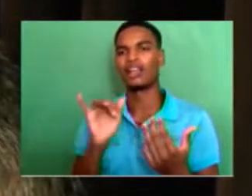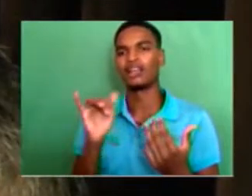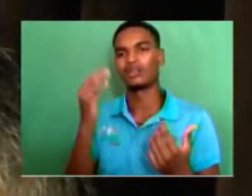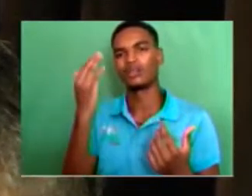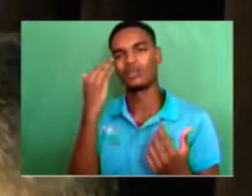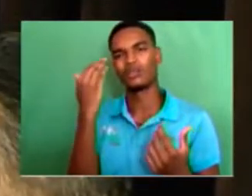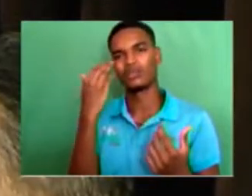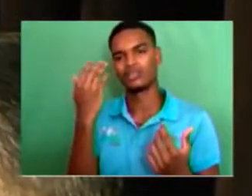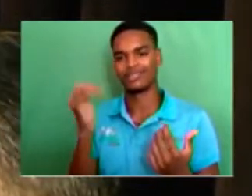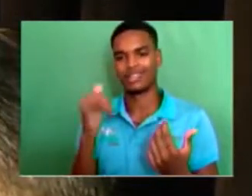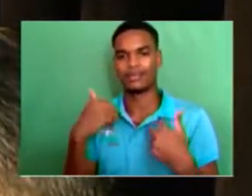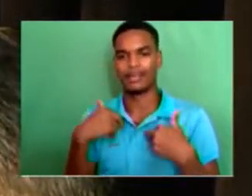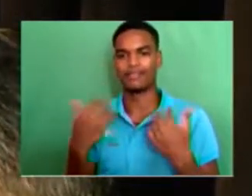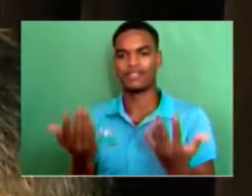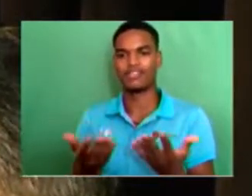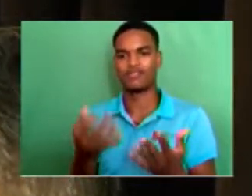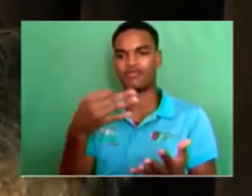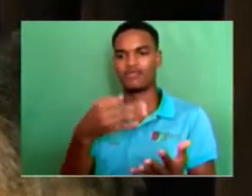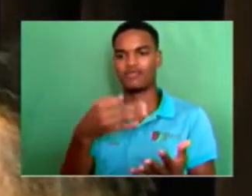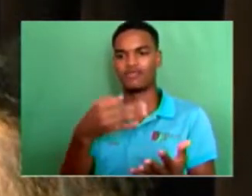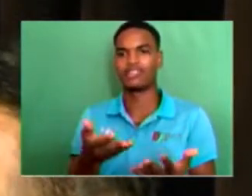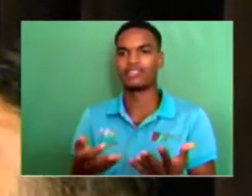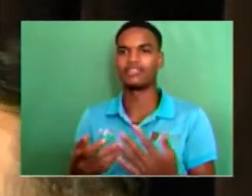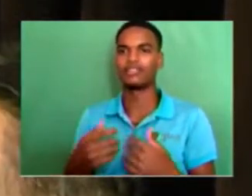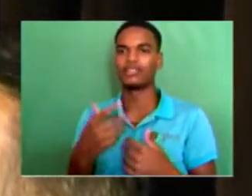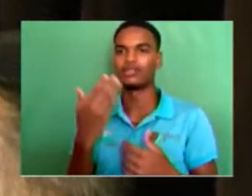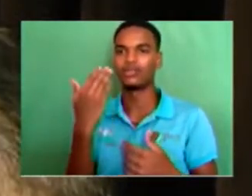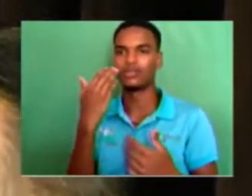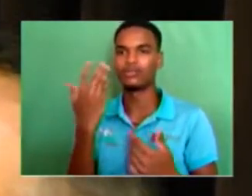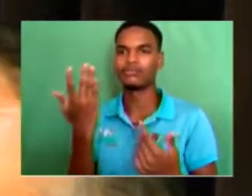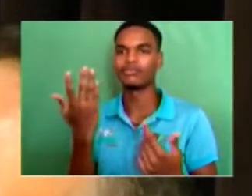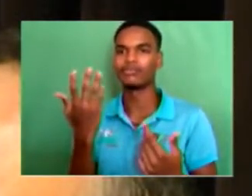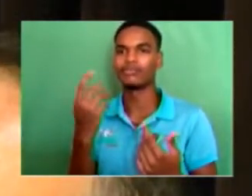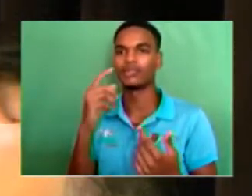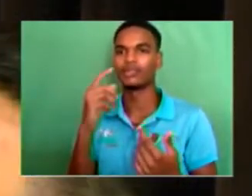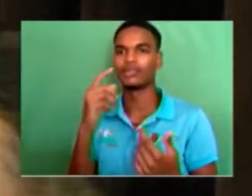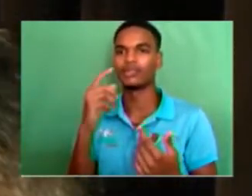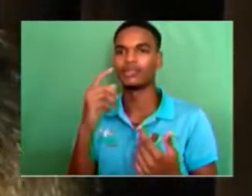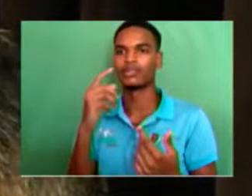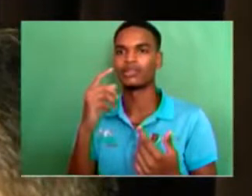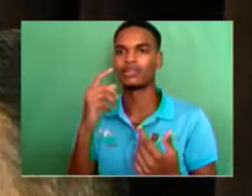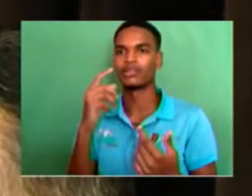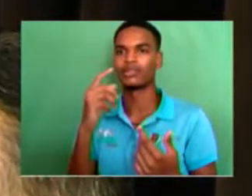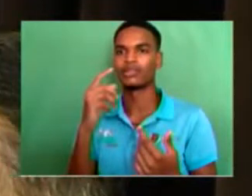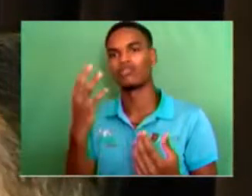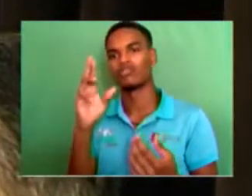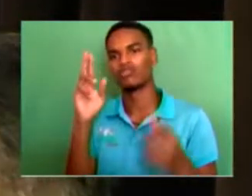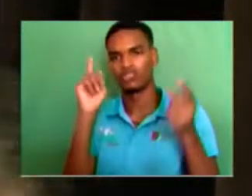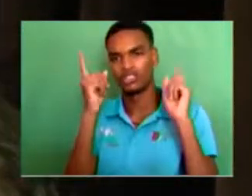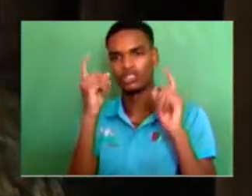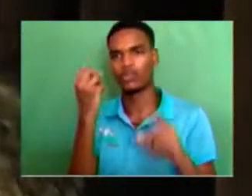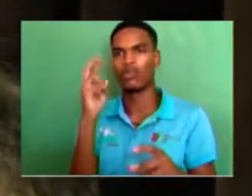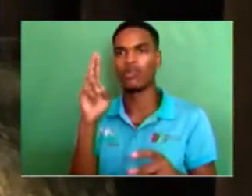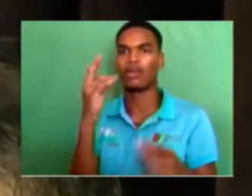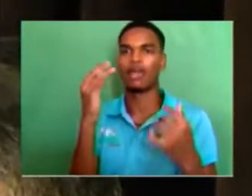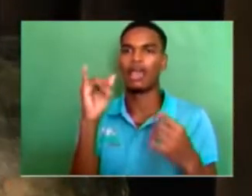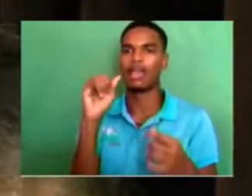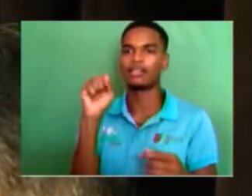front of us that has a 1.0 receiver, or maybe an ISDBT receiver or